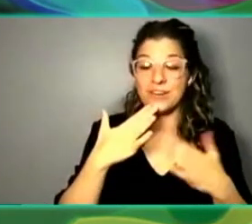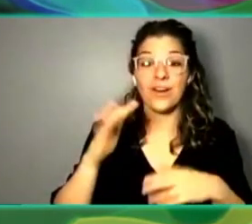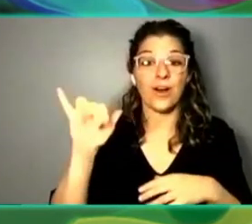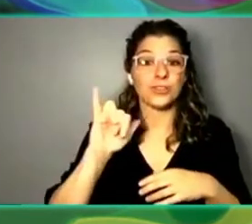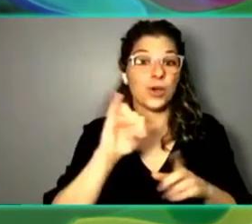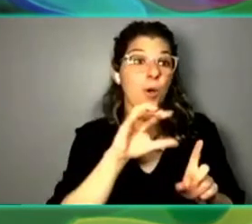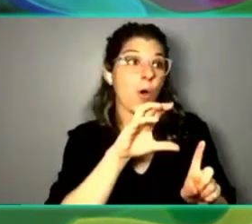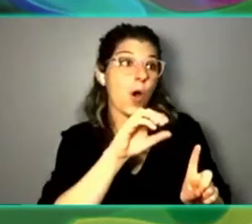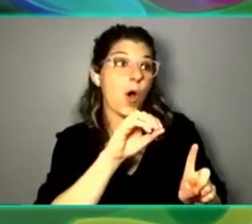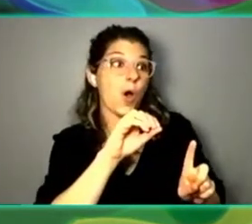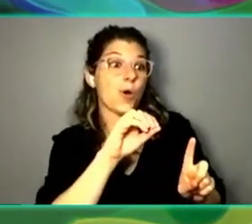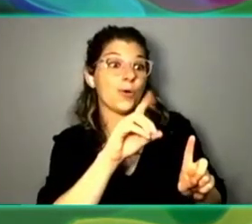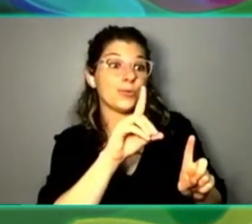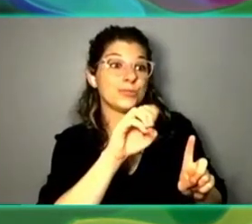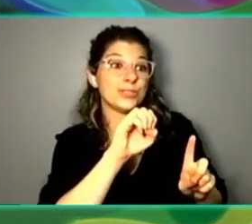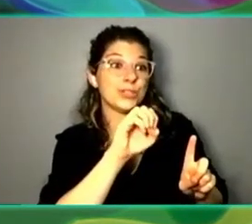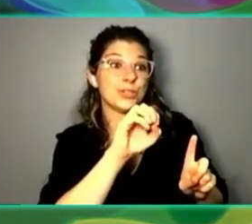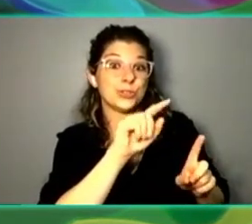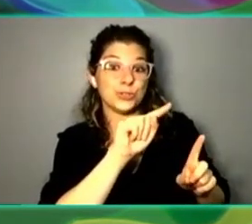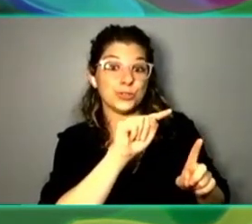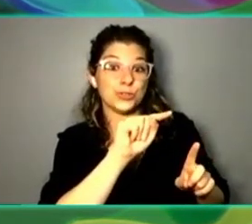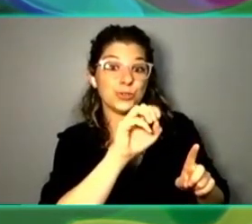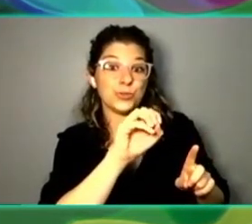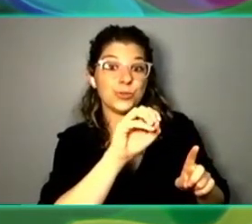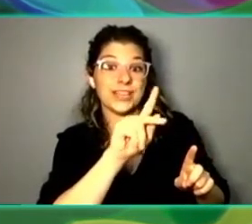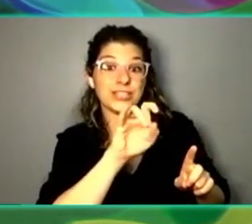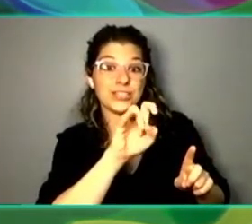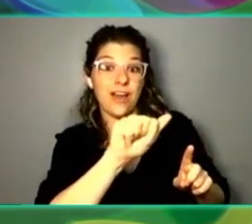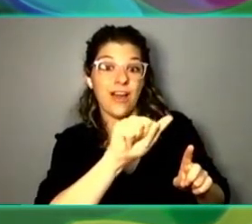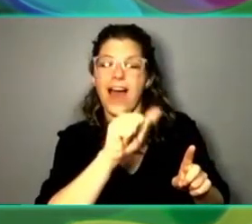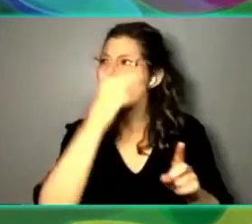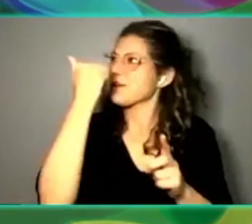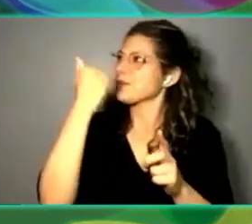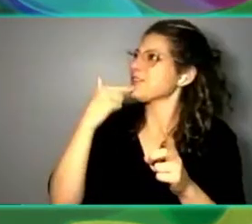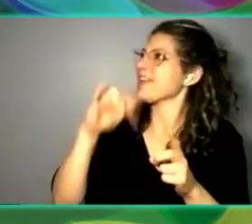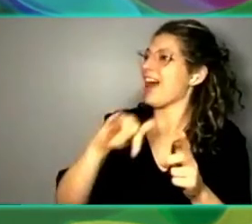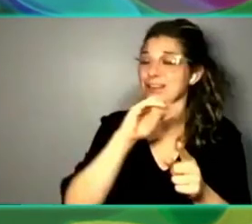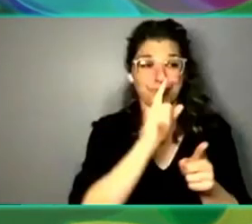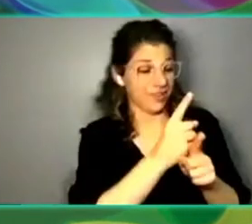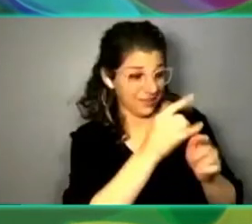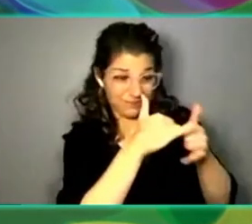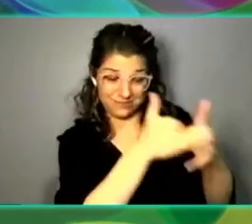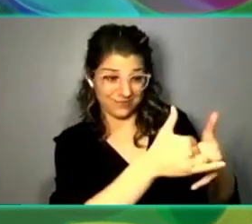Keisha. You're right. I forgot to say that. You too. Did. That it's not about me anymore.